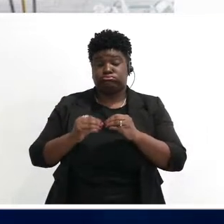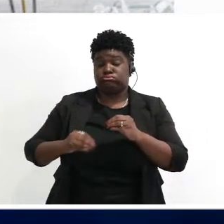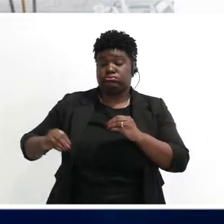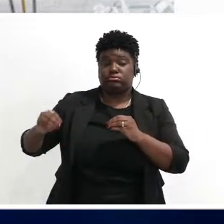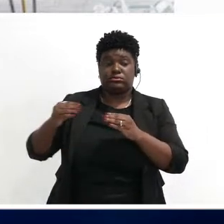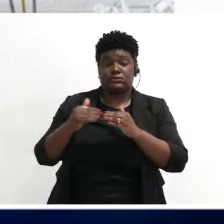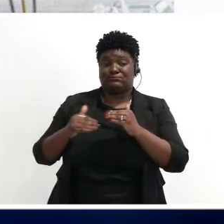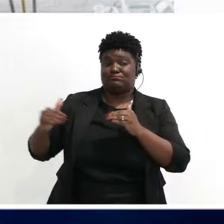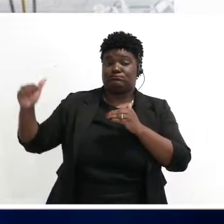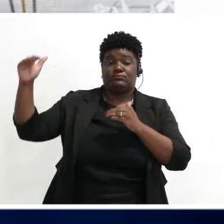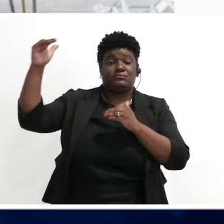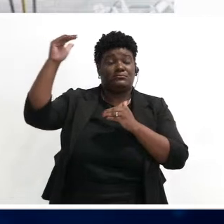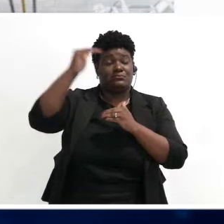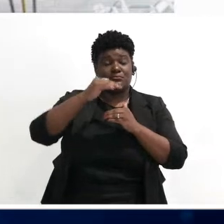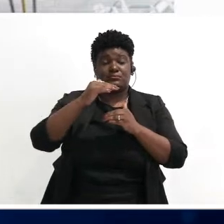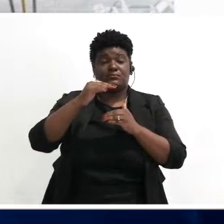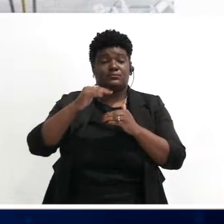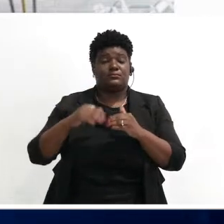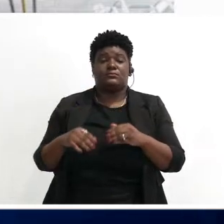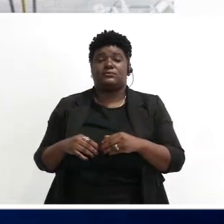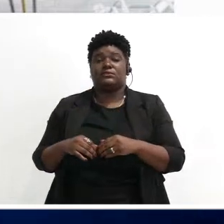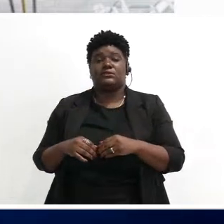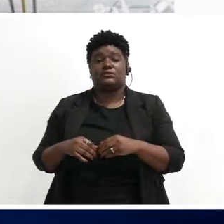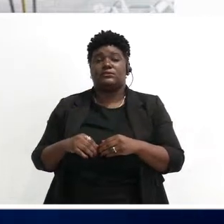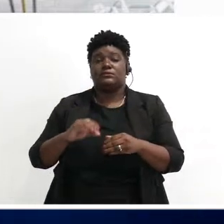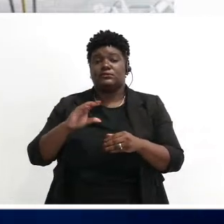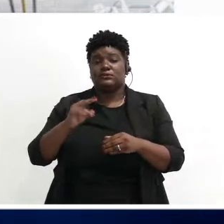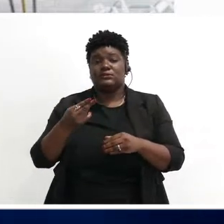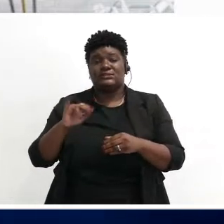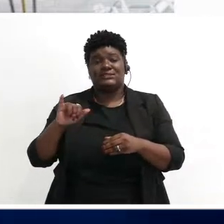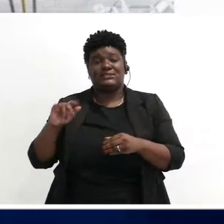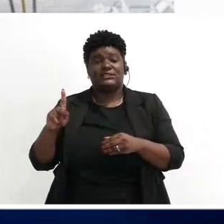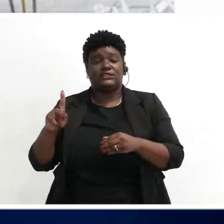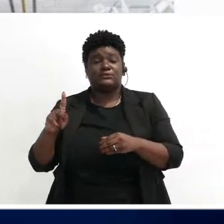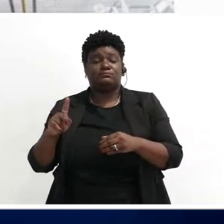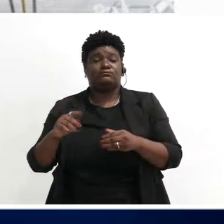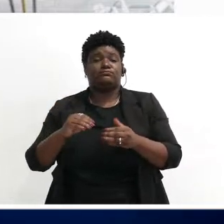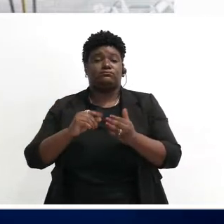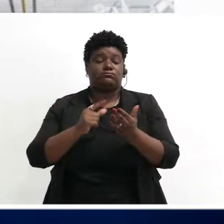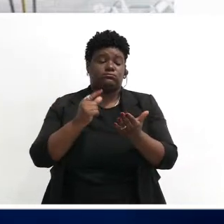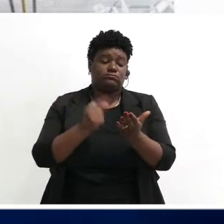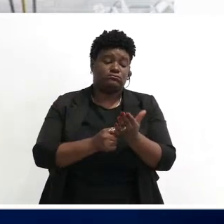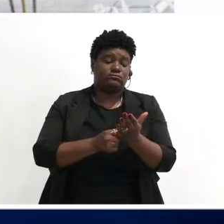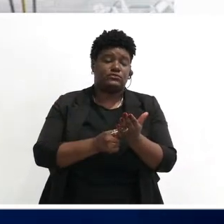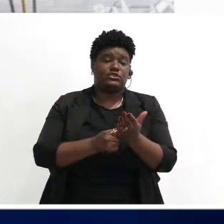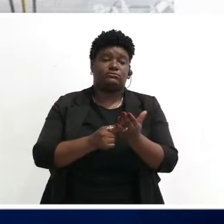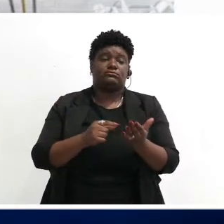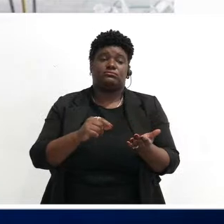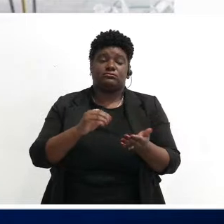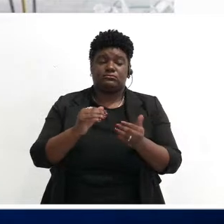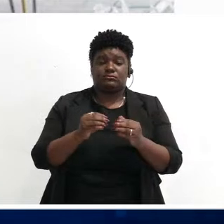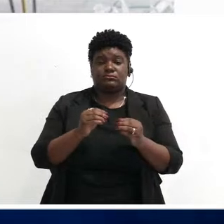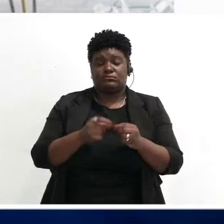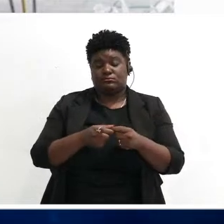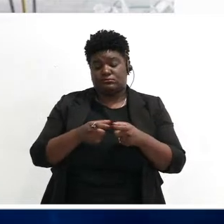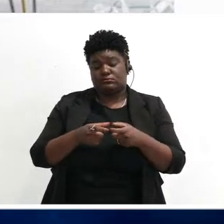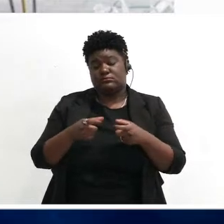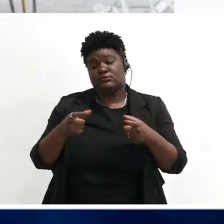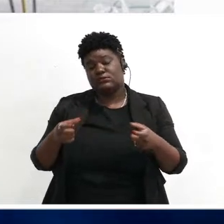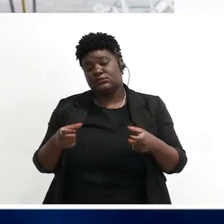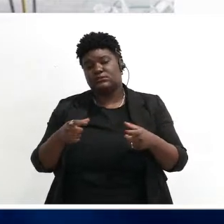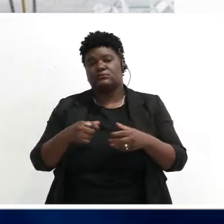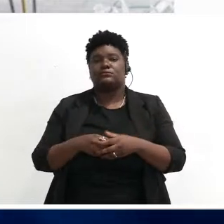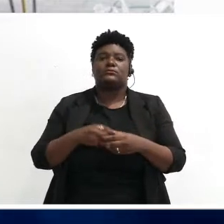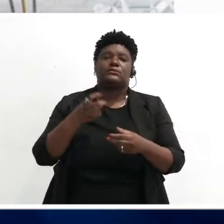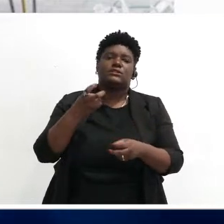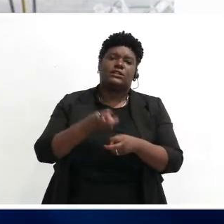transistors. And then for the lithography side, there's only one supplier of extreme UV